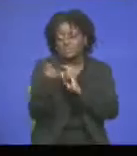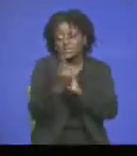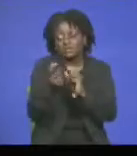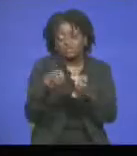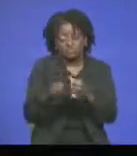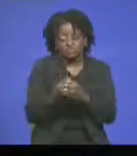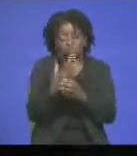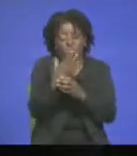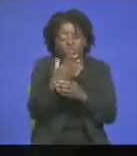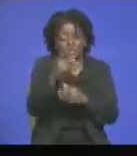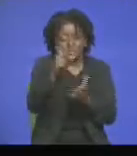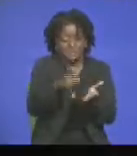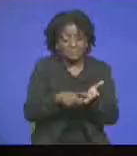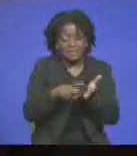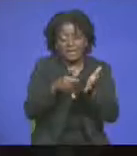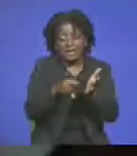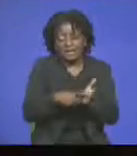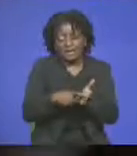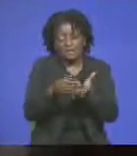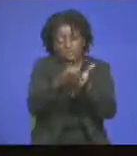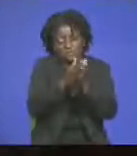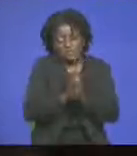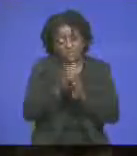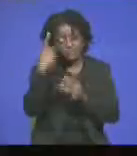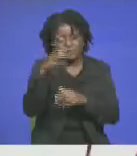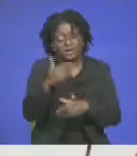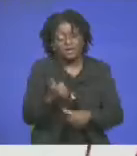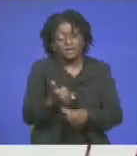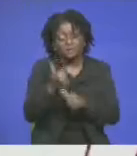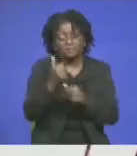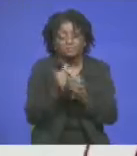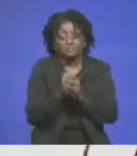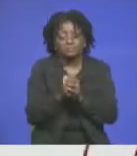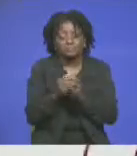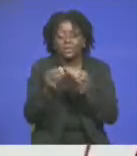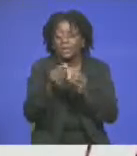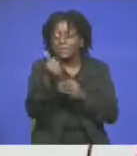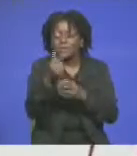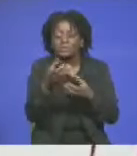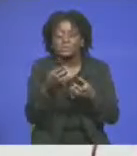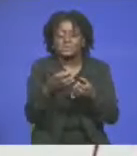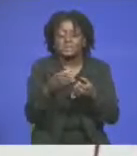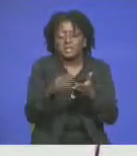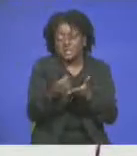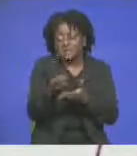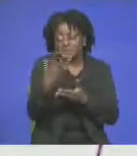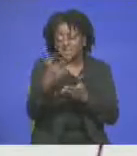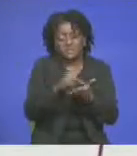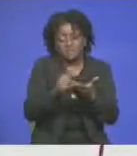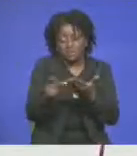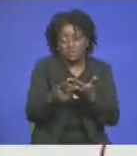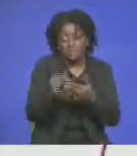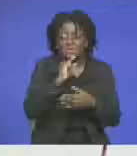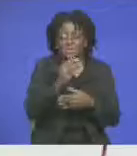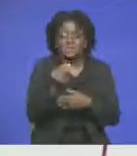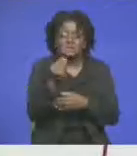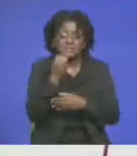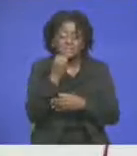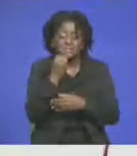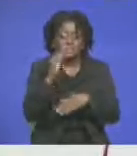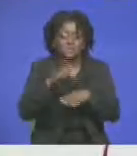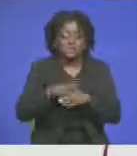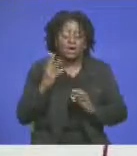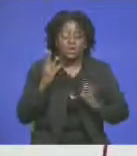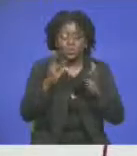That mainly supports our programs. The most expensive one is the Meals on Wheels